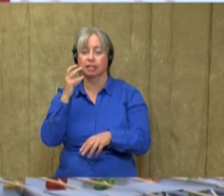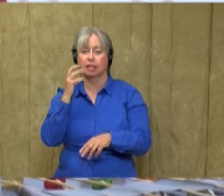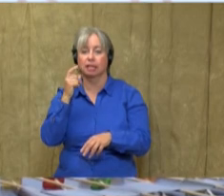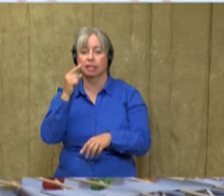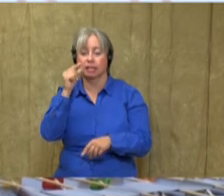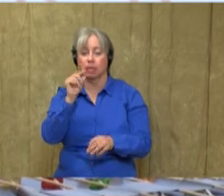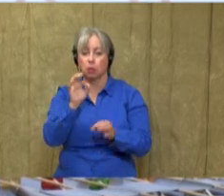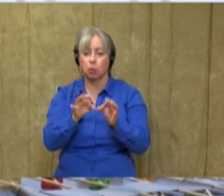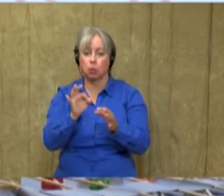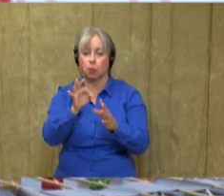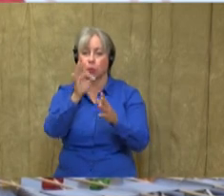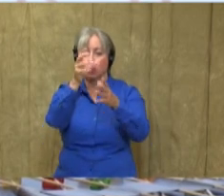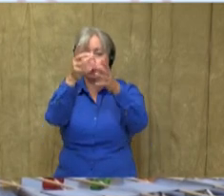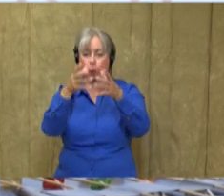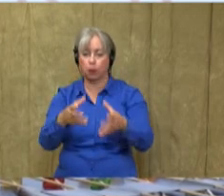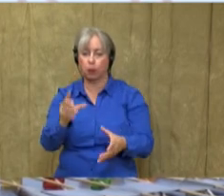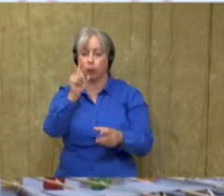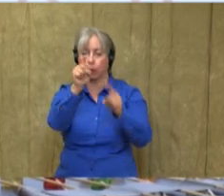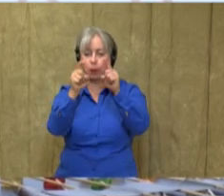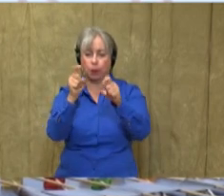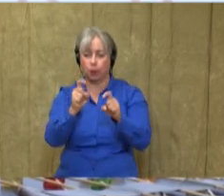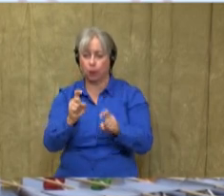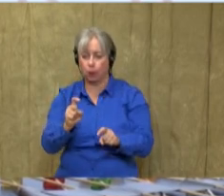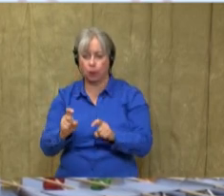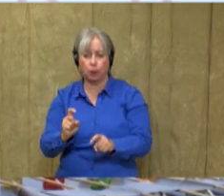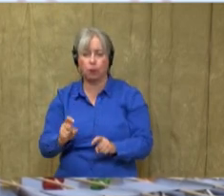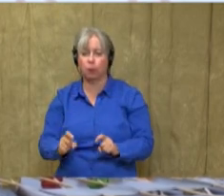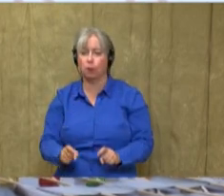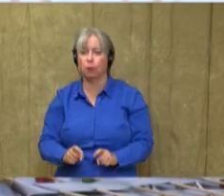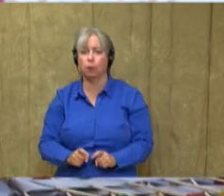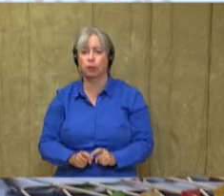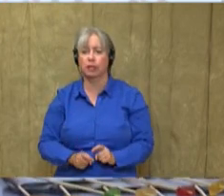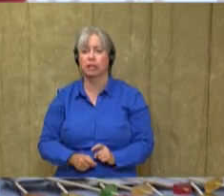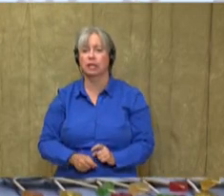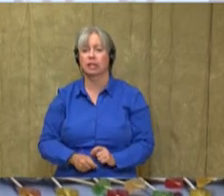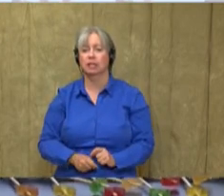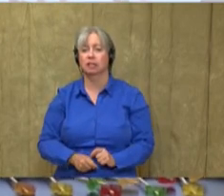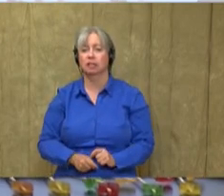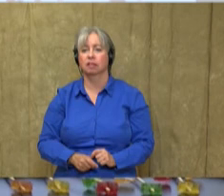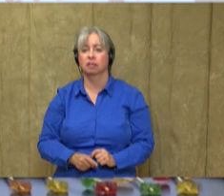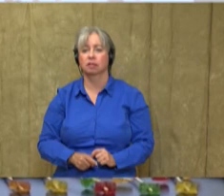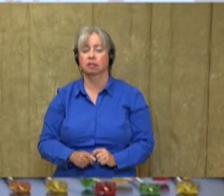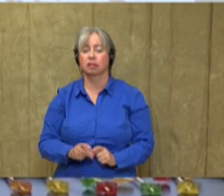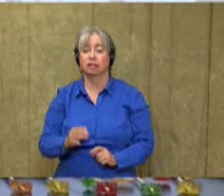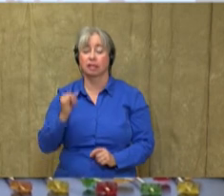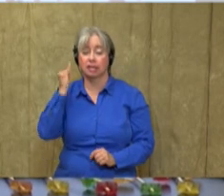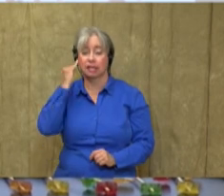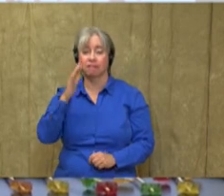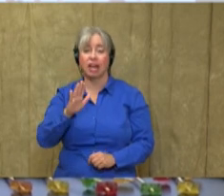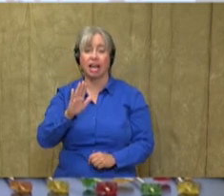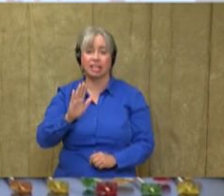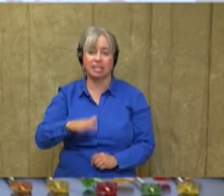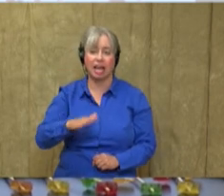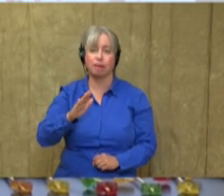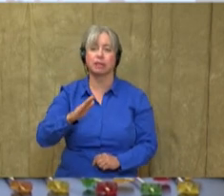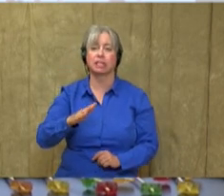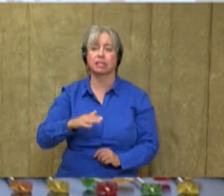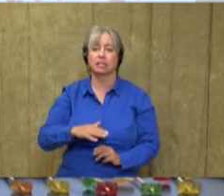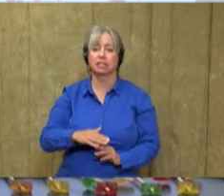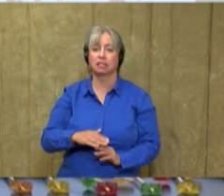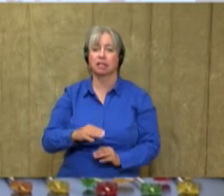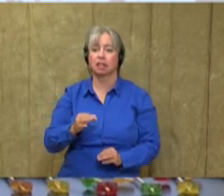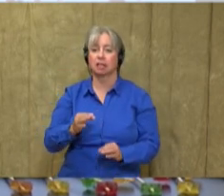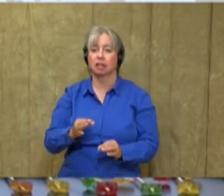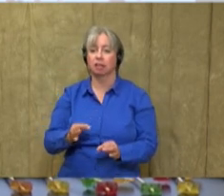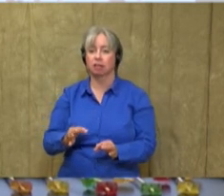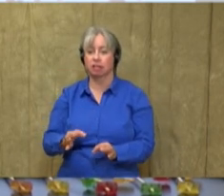are above the drum surface. So I'm going to do this kind of exaggerated. But if I were to tap the drum, you can imagine that the